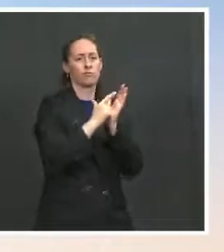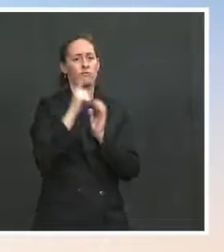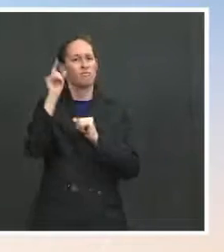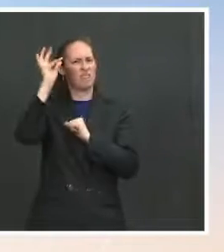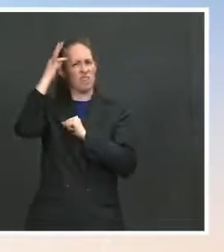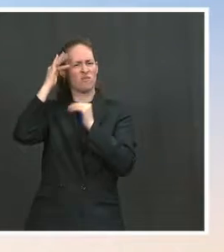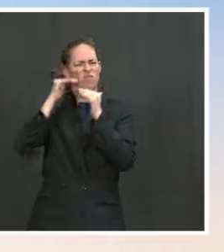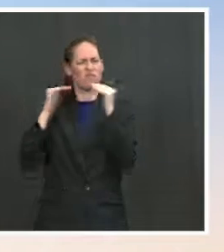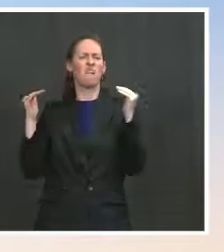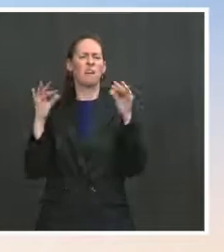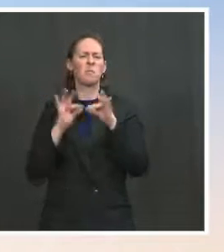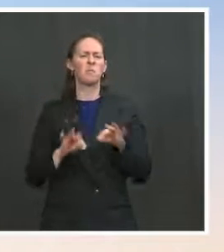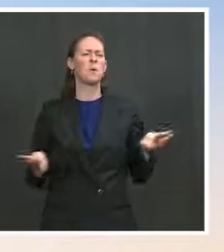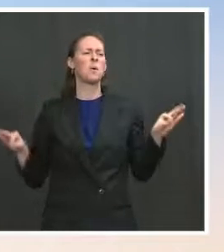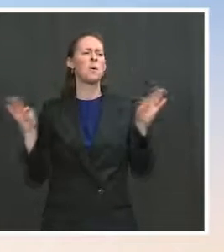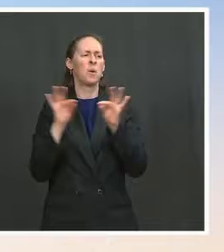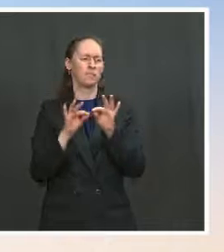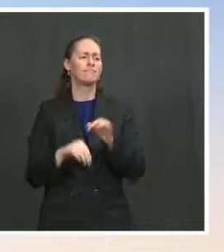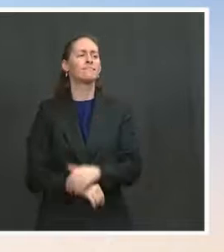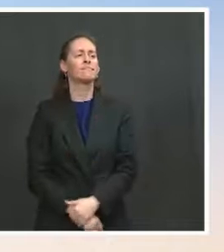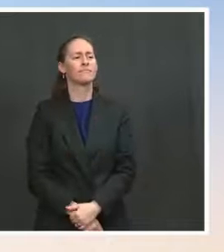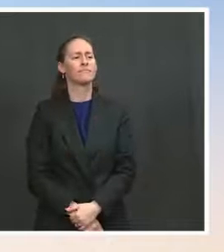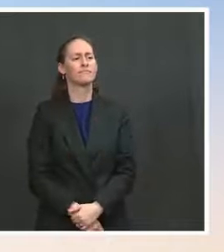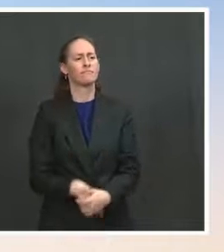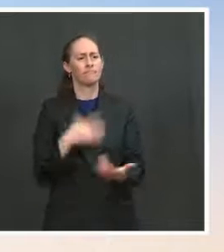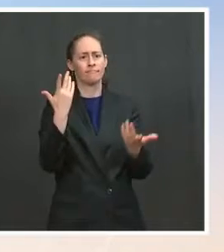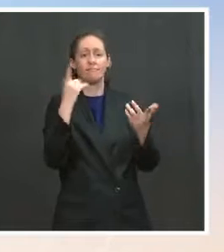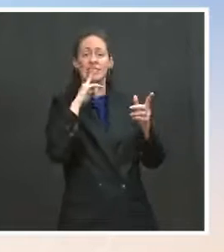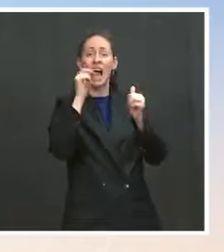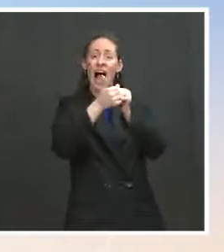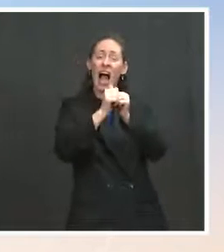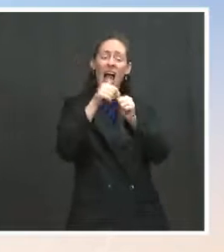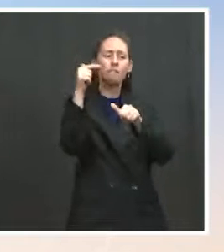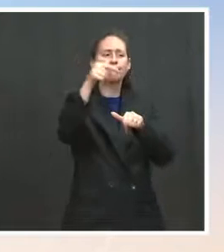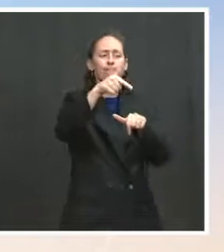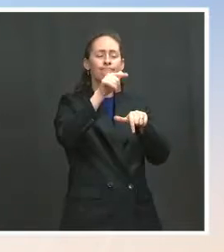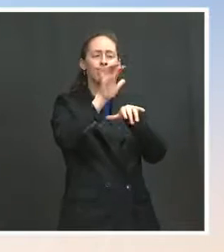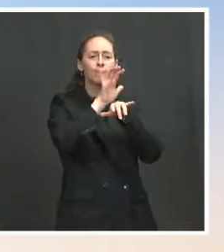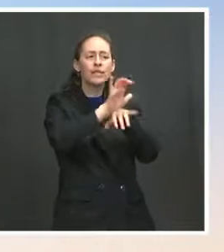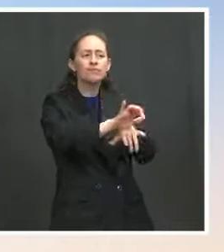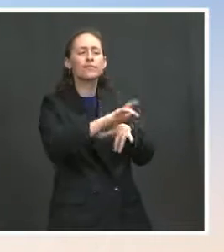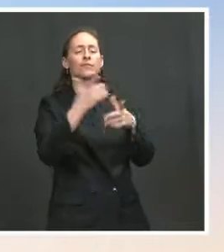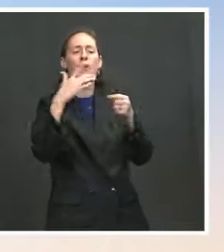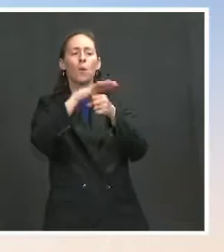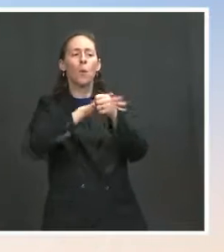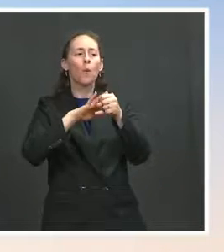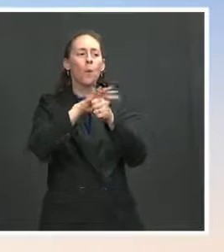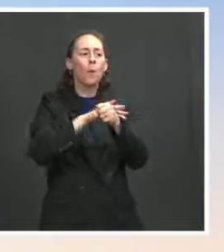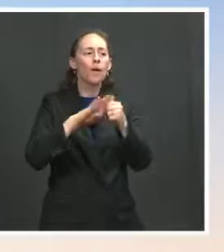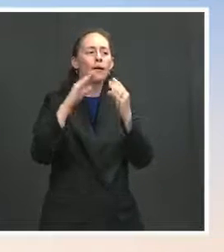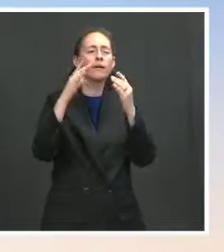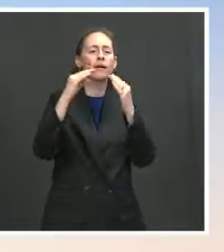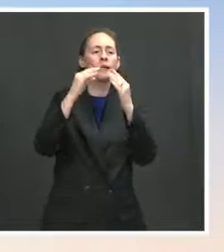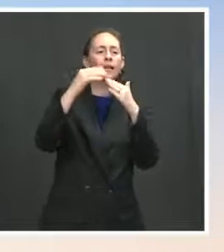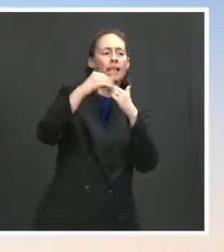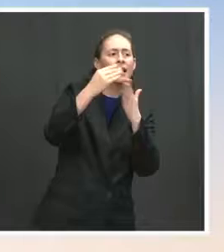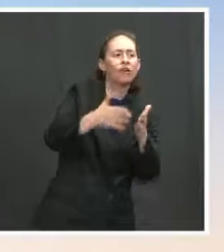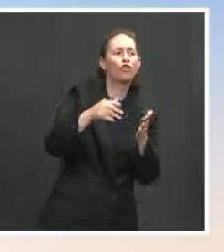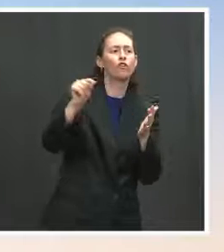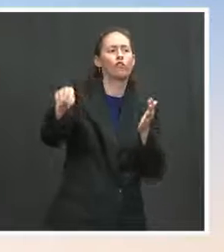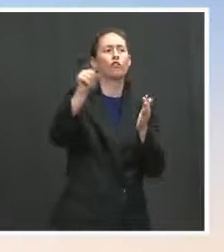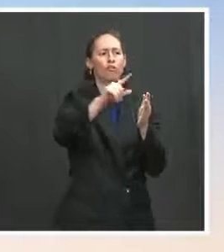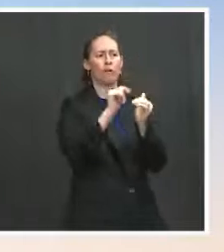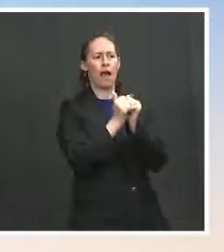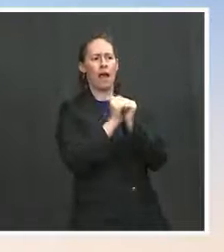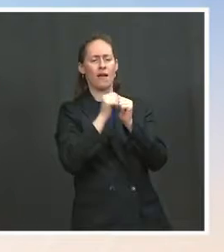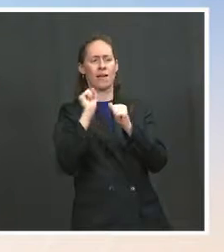important component of working with grassroots organizations, leaders in states, and others to see how we can push back on laws that have been